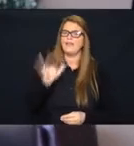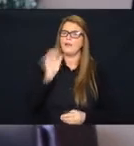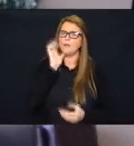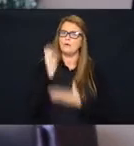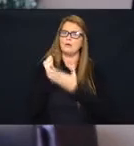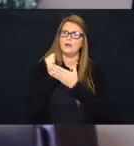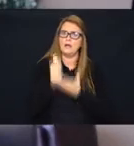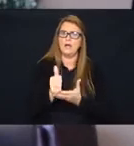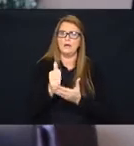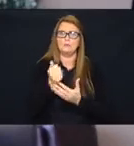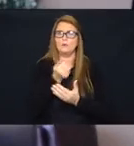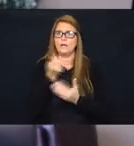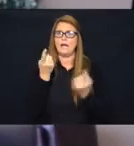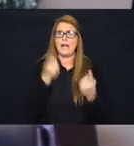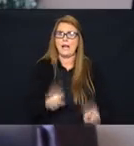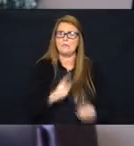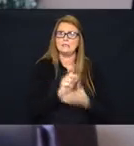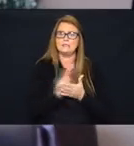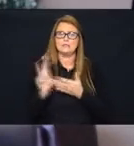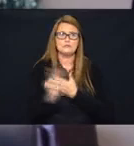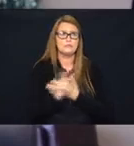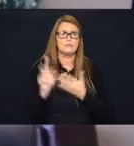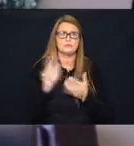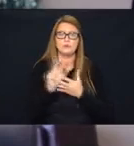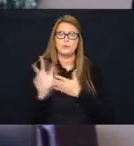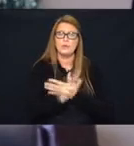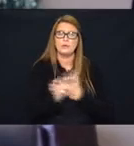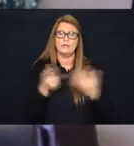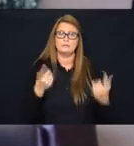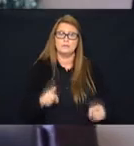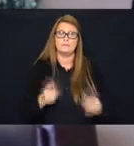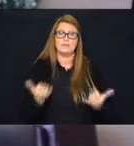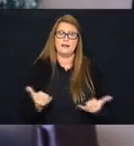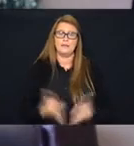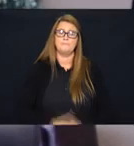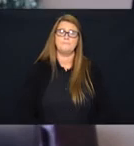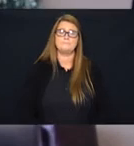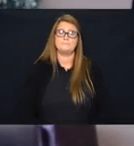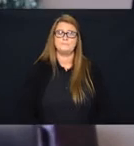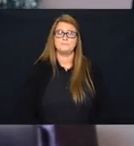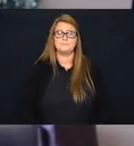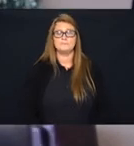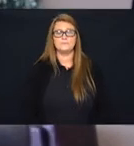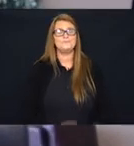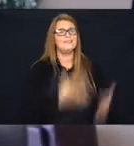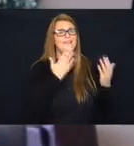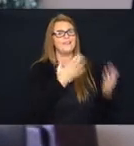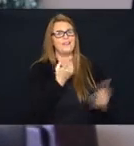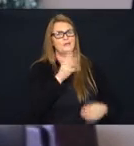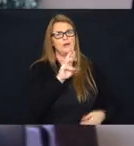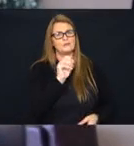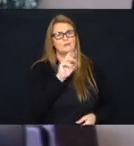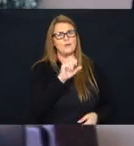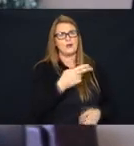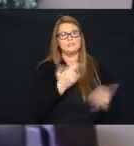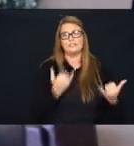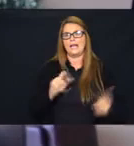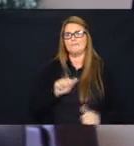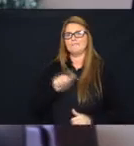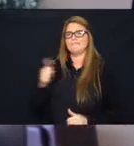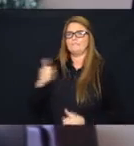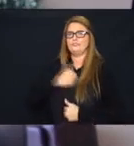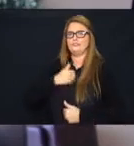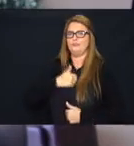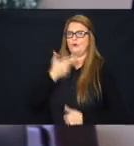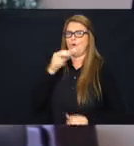do in the next few weeks very dramatically. Thank you. All right, thank you, Dr. Marsh. Next, we'll go to retired Major General Jim